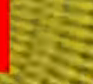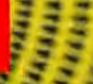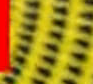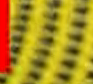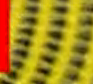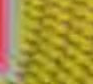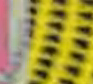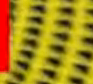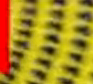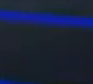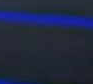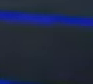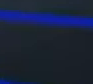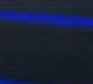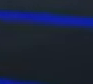And the bell rings.